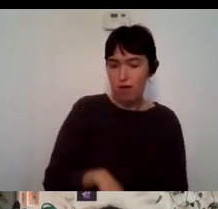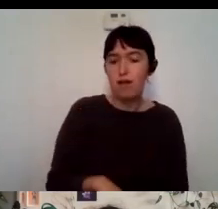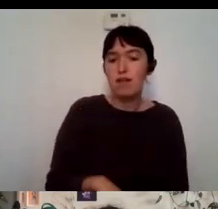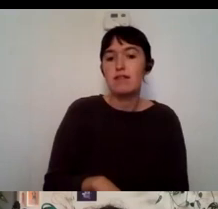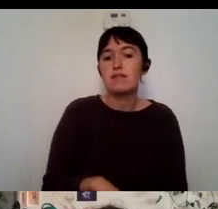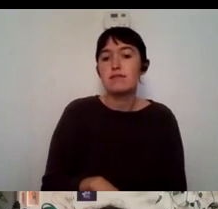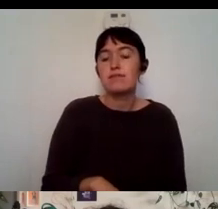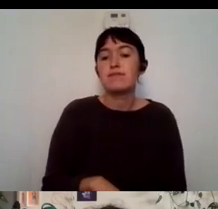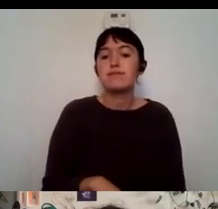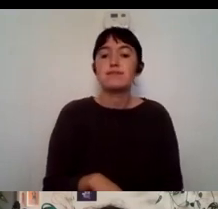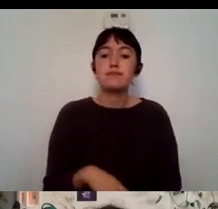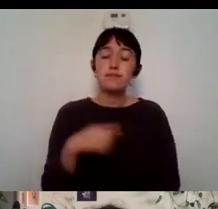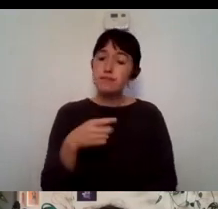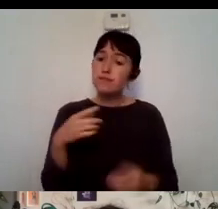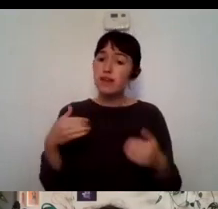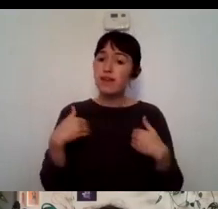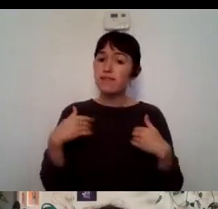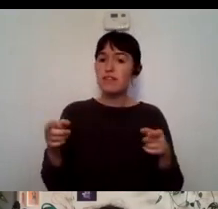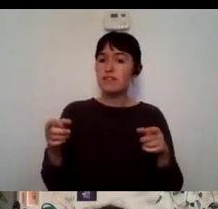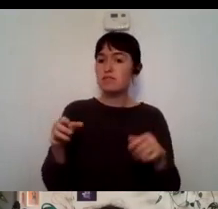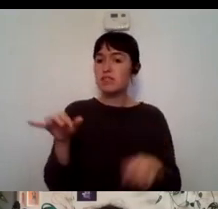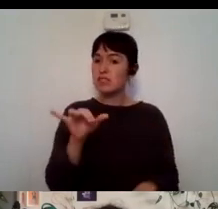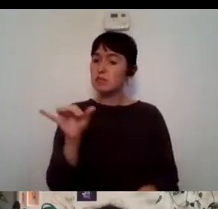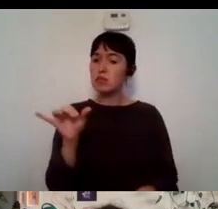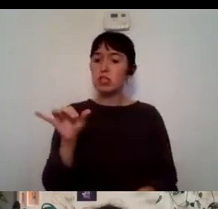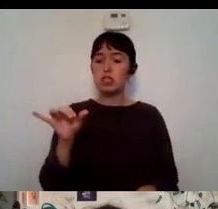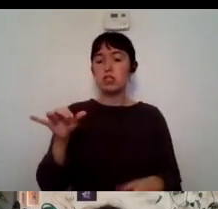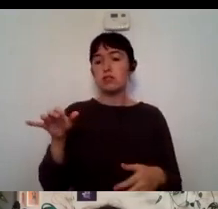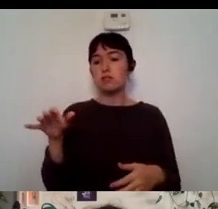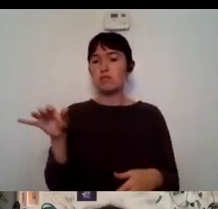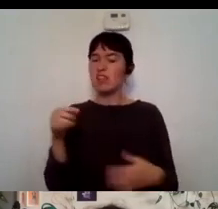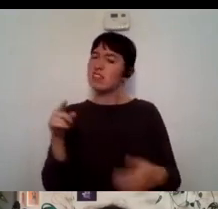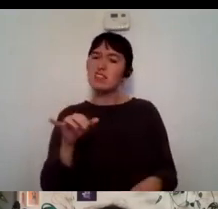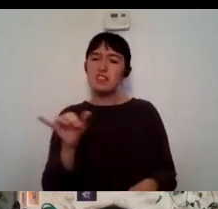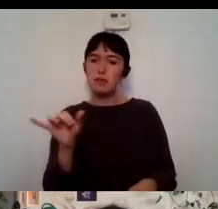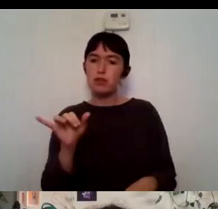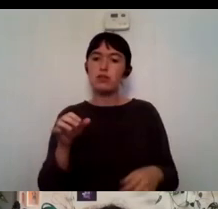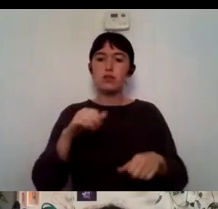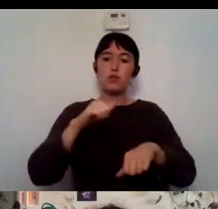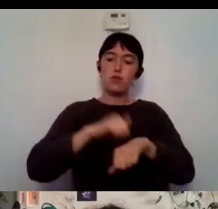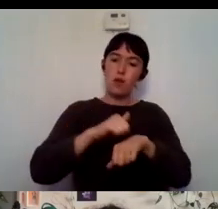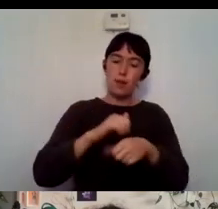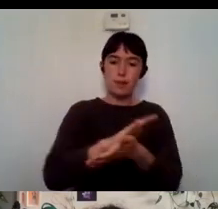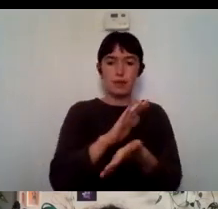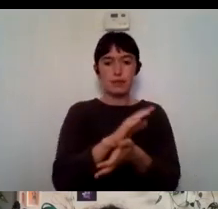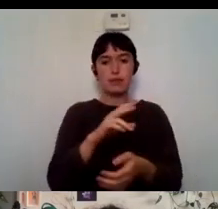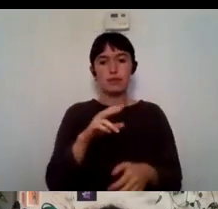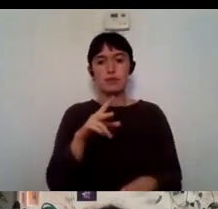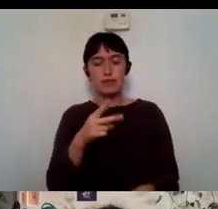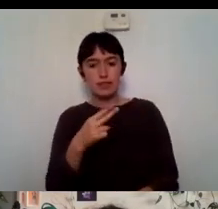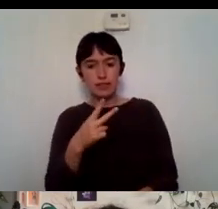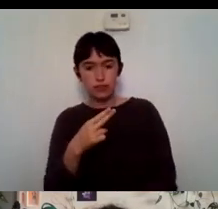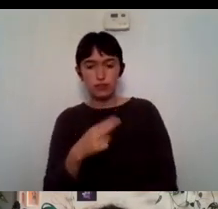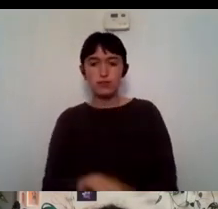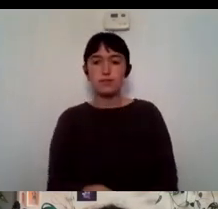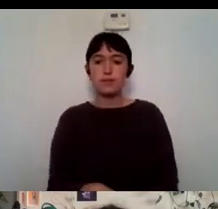have the same kind of interactions that you would be familiar with in rock, paper, scissors. So when we play the